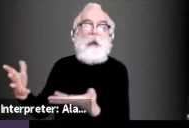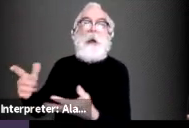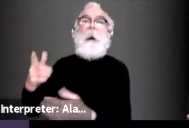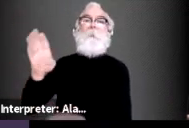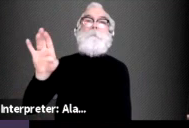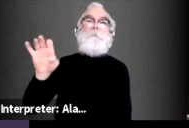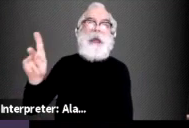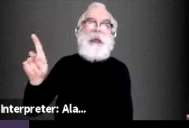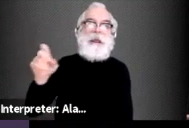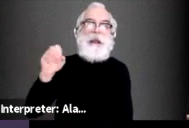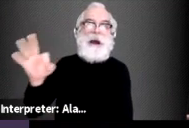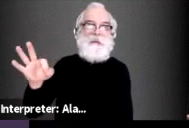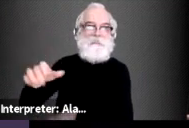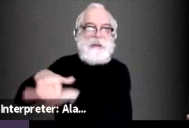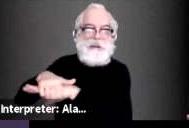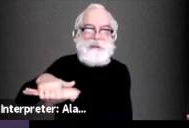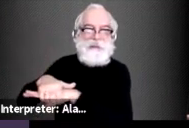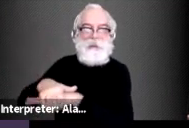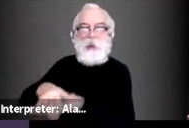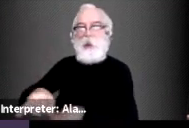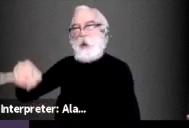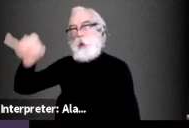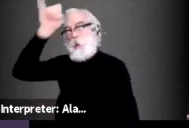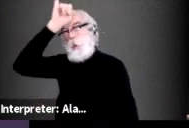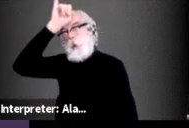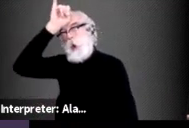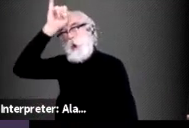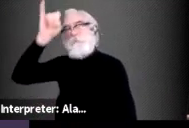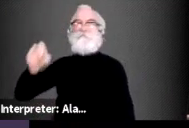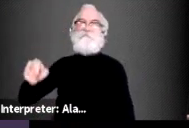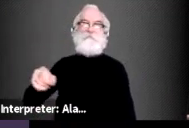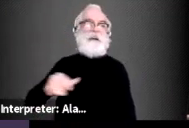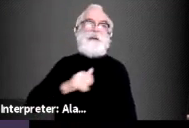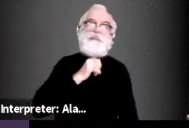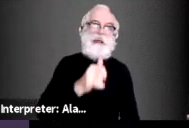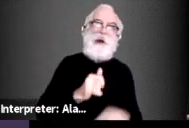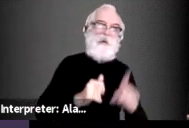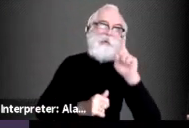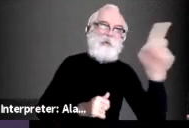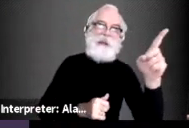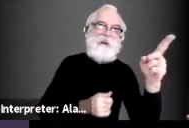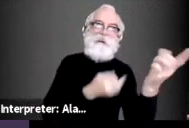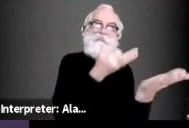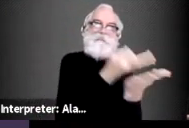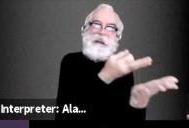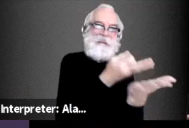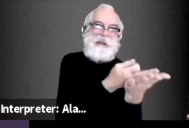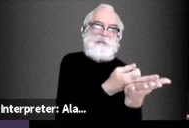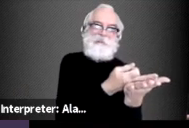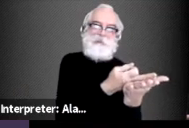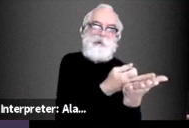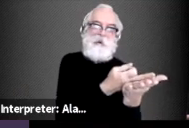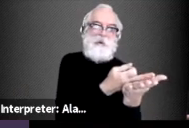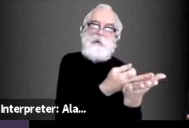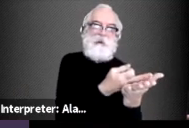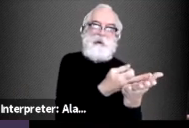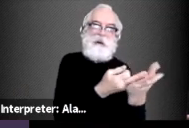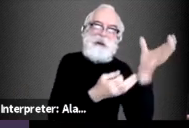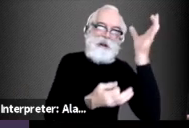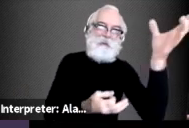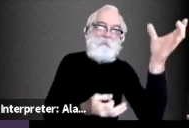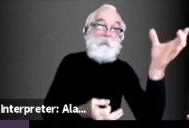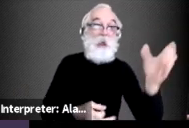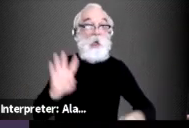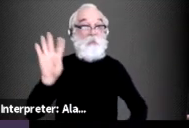The unicorn, its unrealistic financial position. A Frenchman over here pulls the Englishman